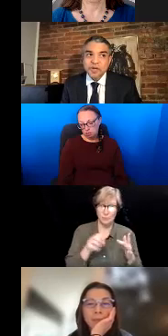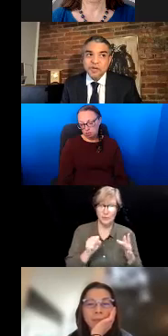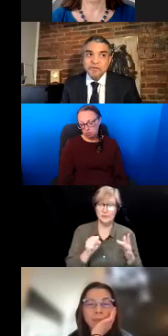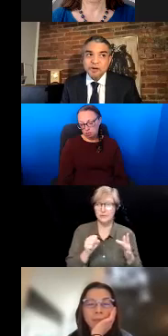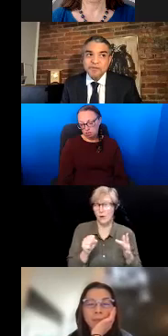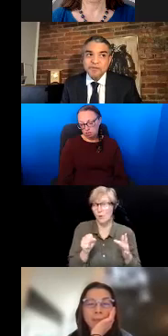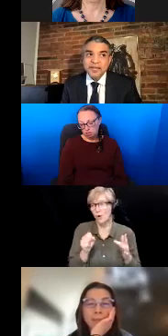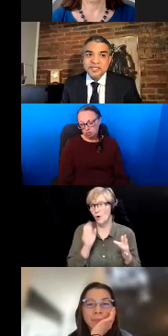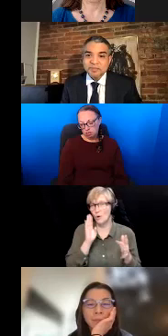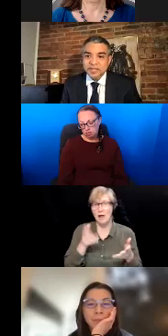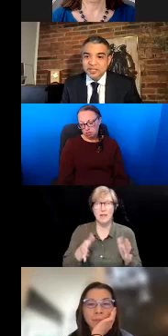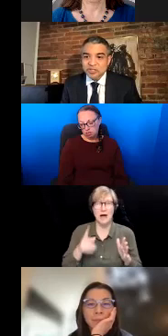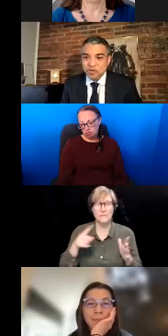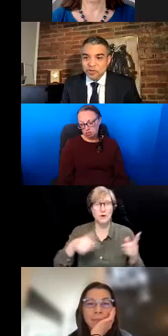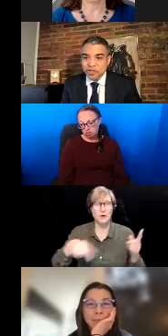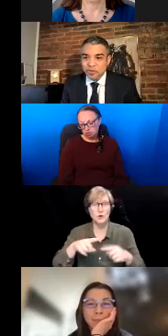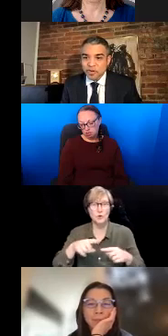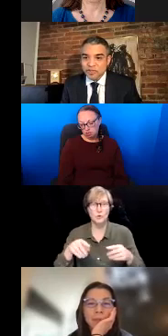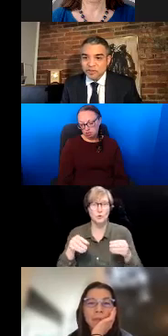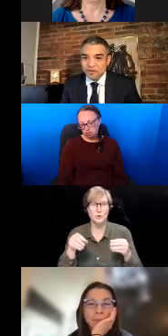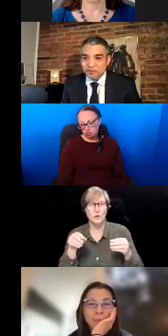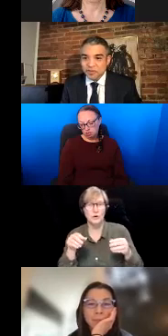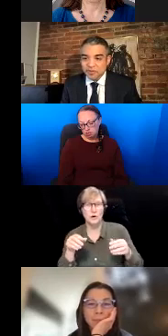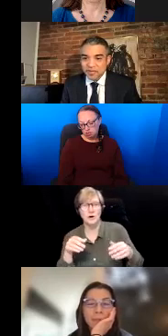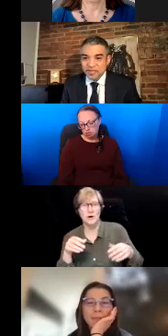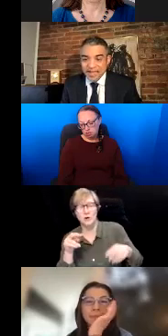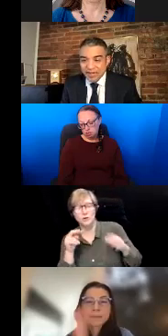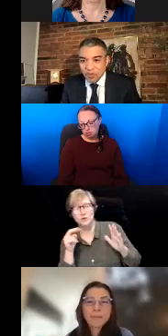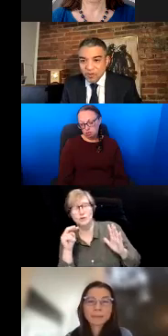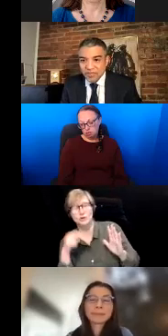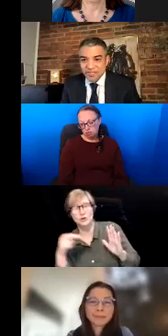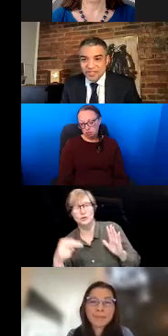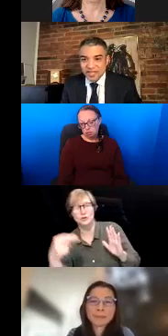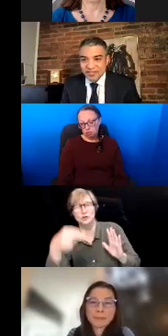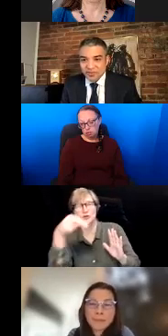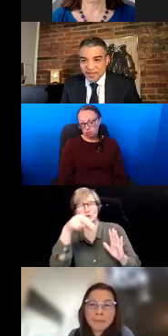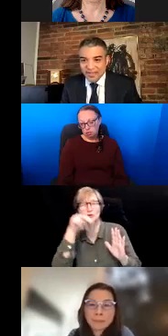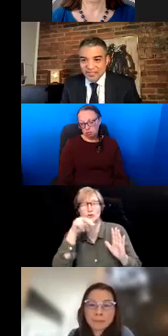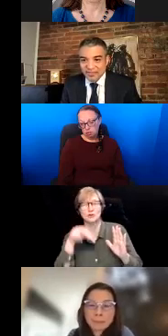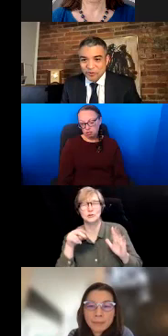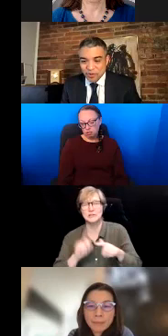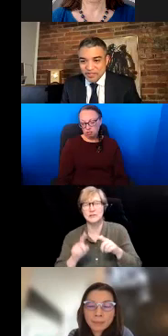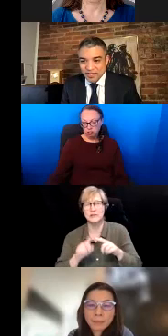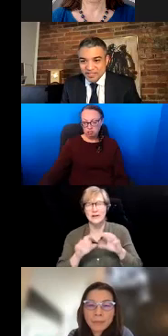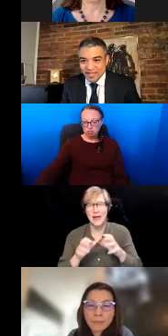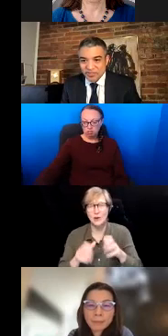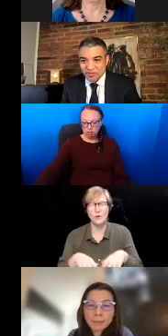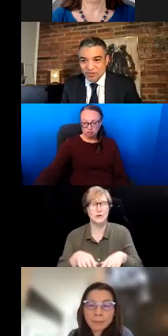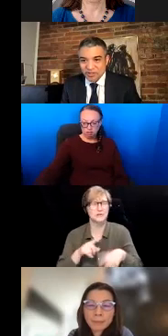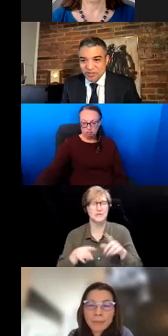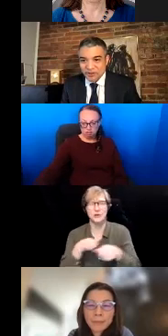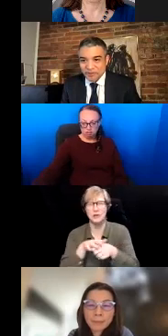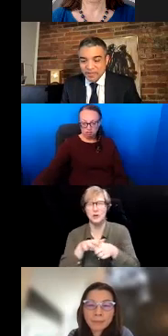to very flexibly search across different sort of categories and domains if you're trying to